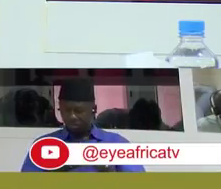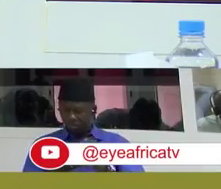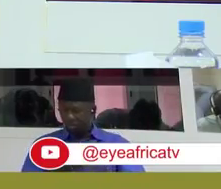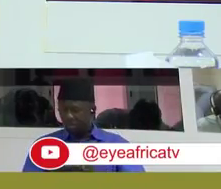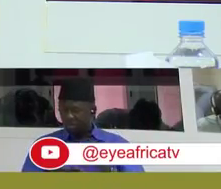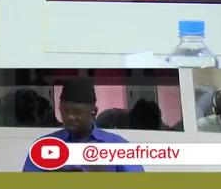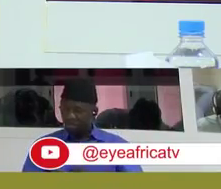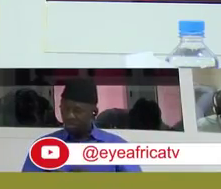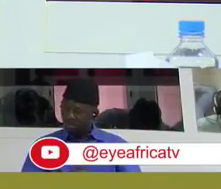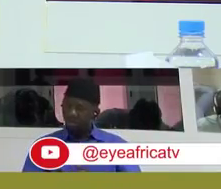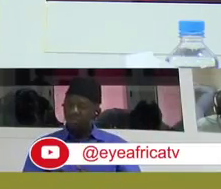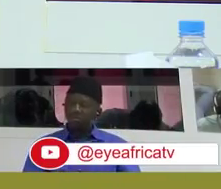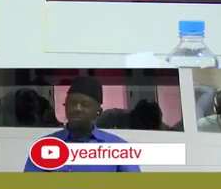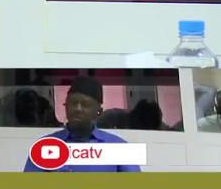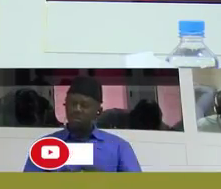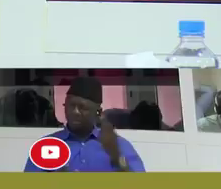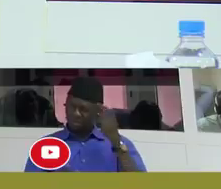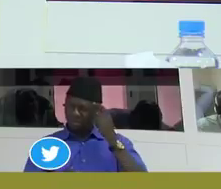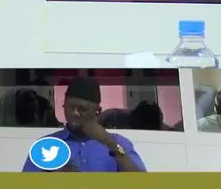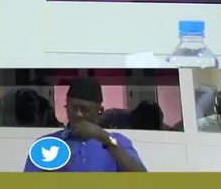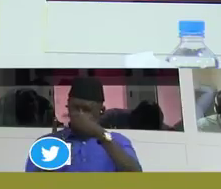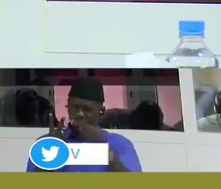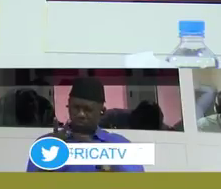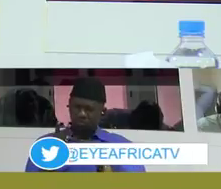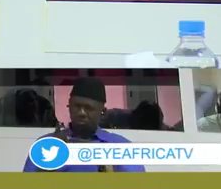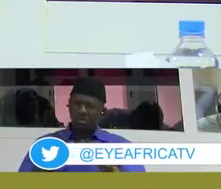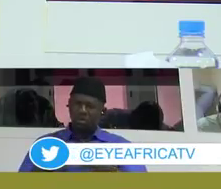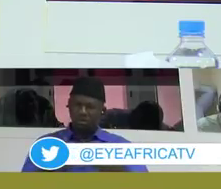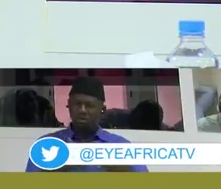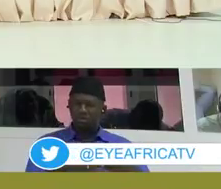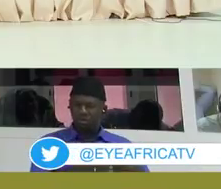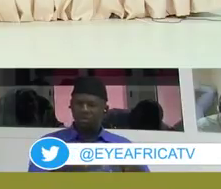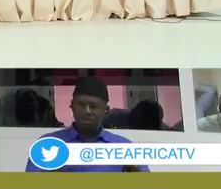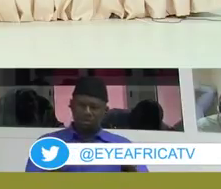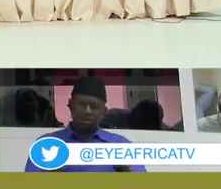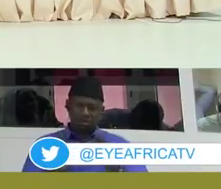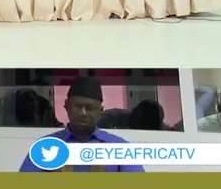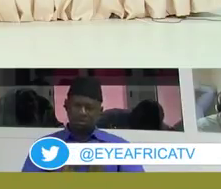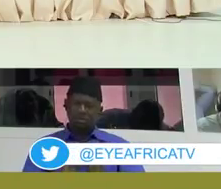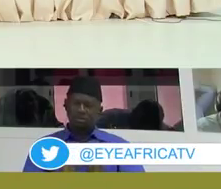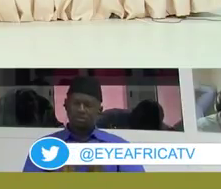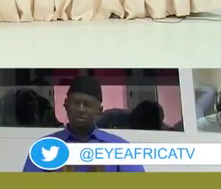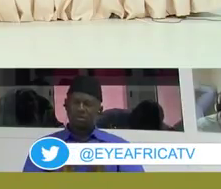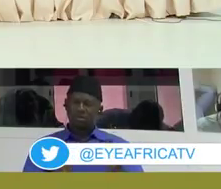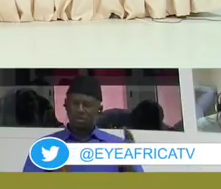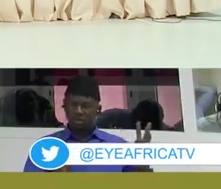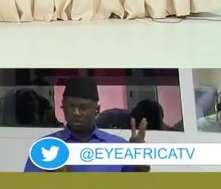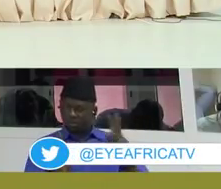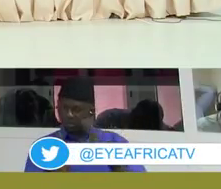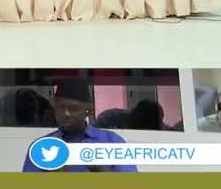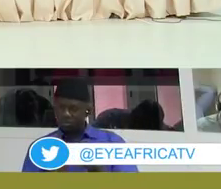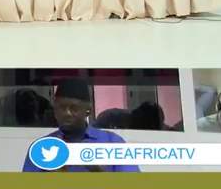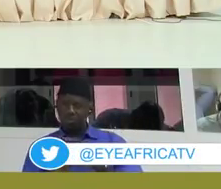I think these were the two actions taken. Delegation to the Inspector General